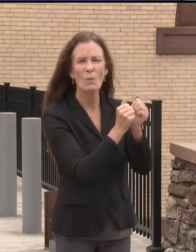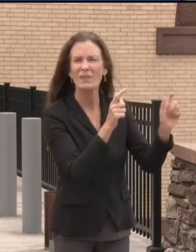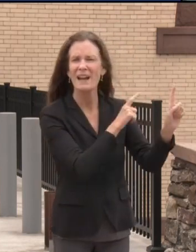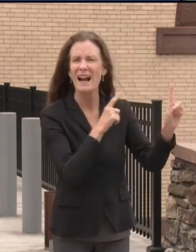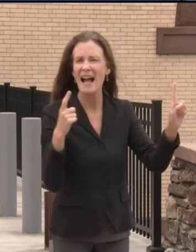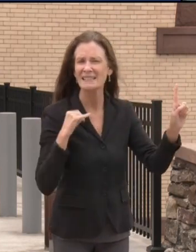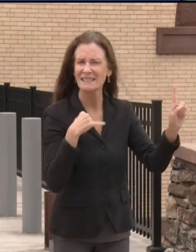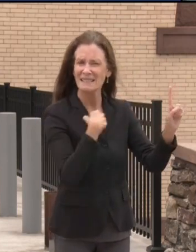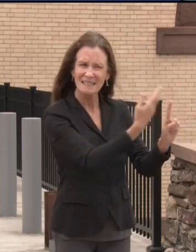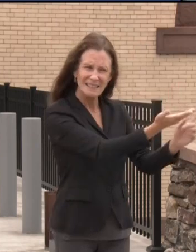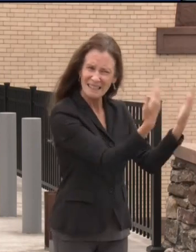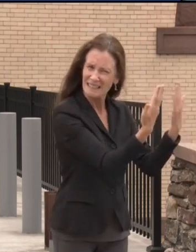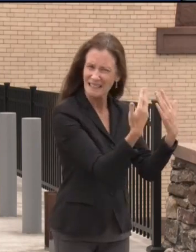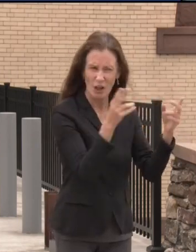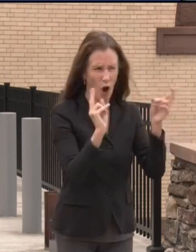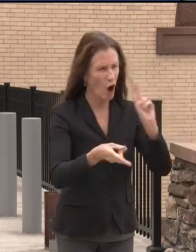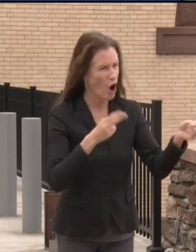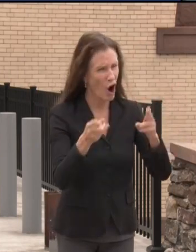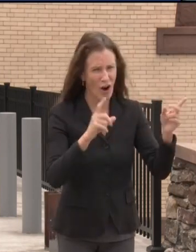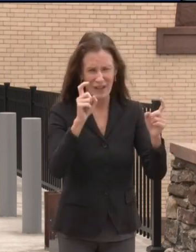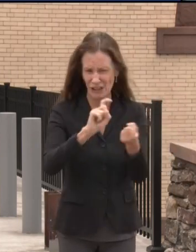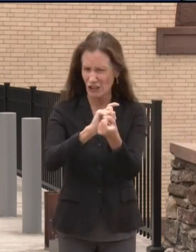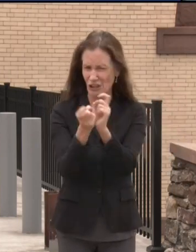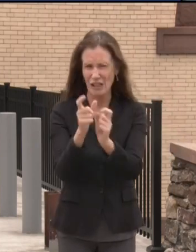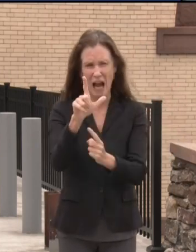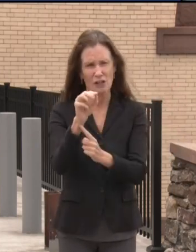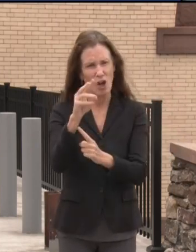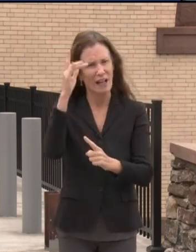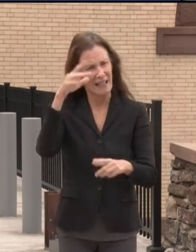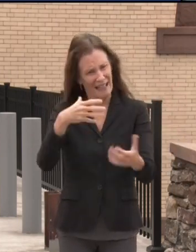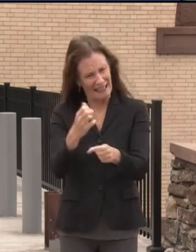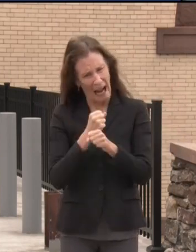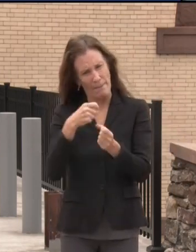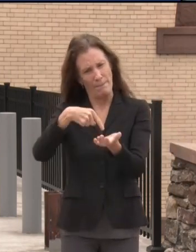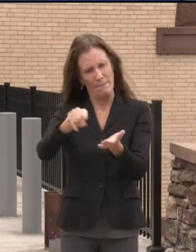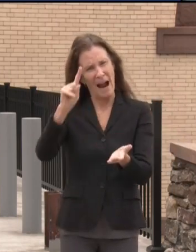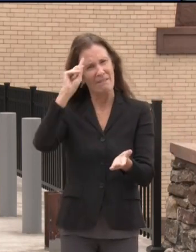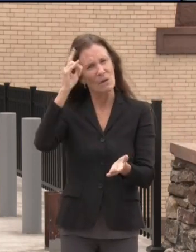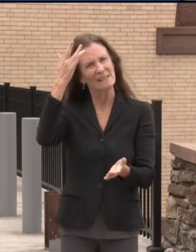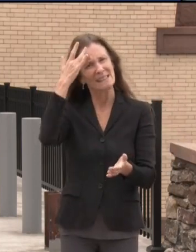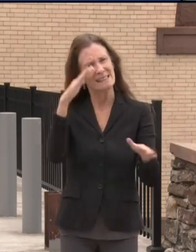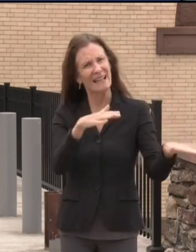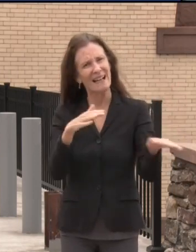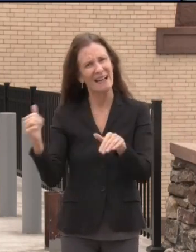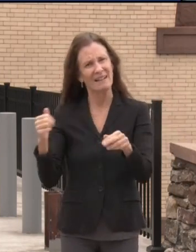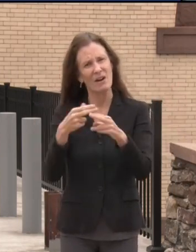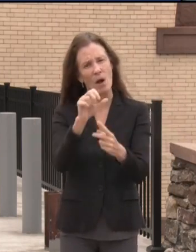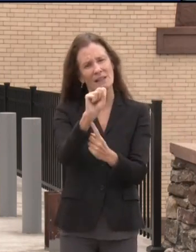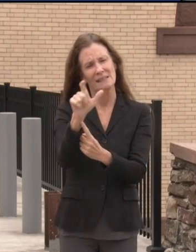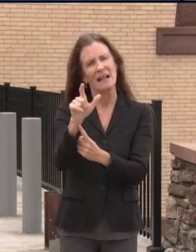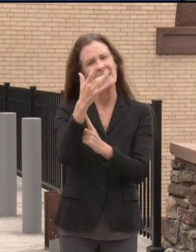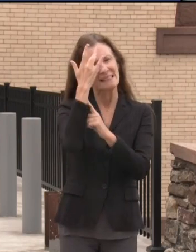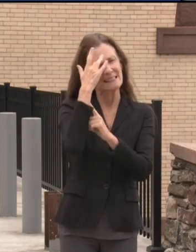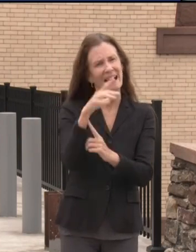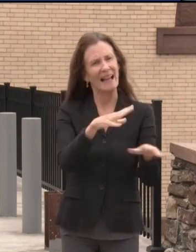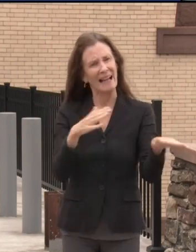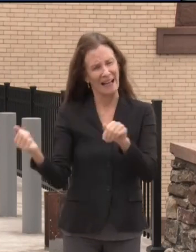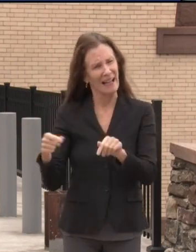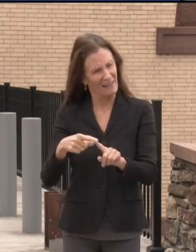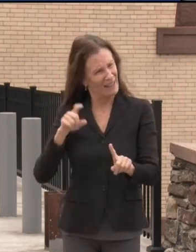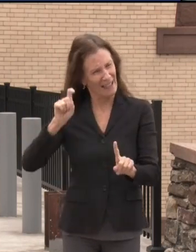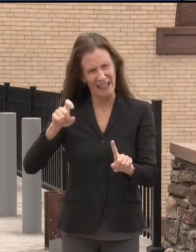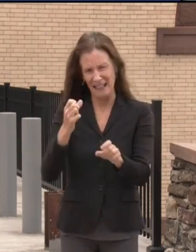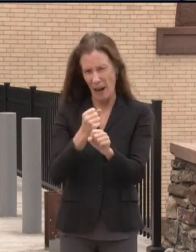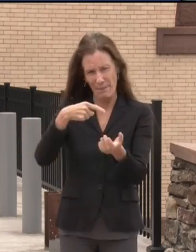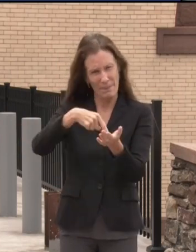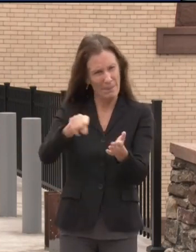possible, therefore, to pass paid sick leave for all Pennsylvania workers. And here's an interesting fact.